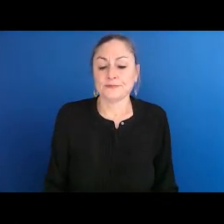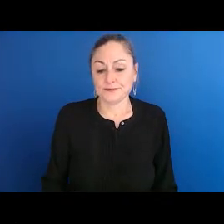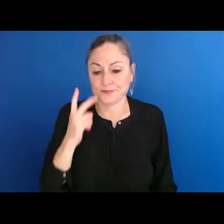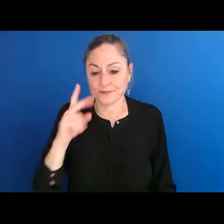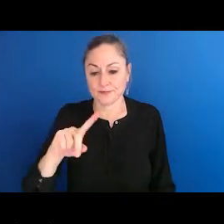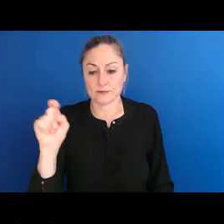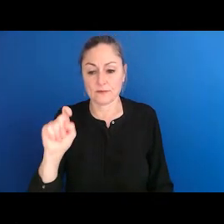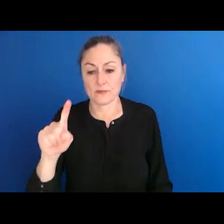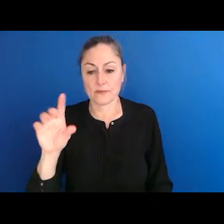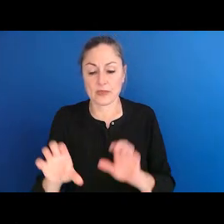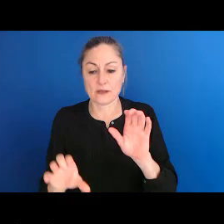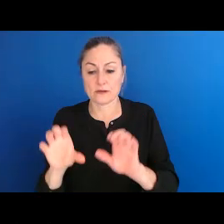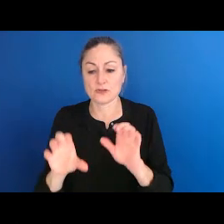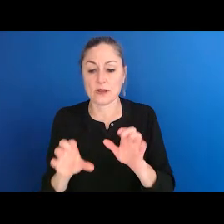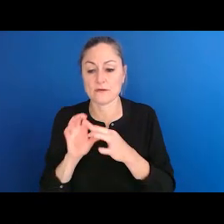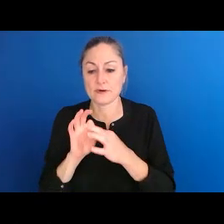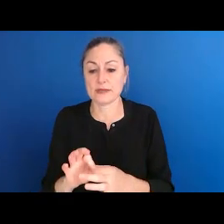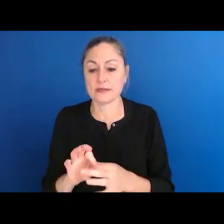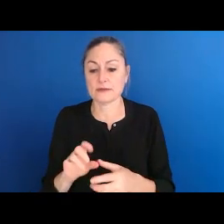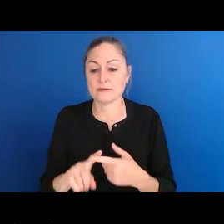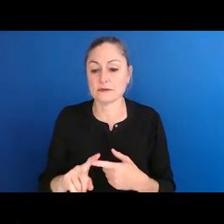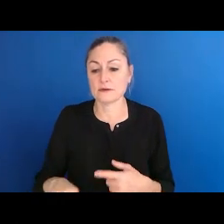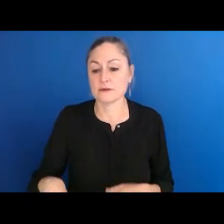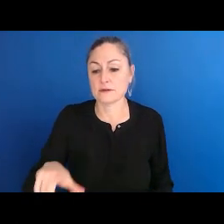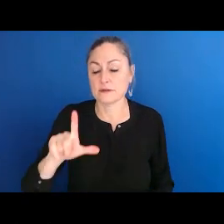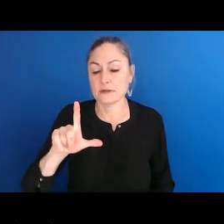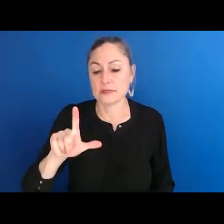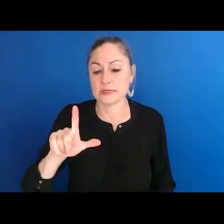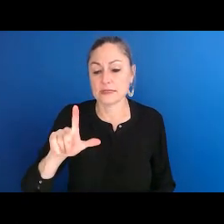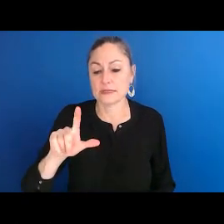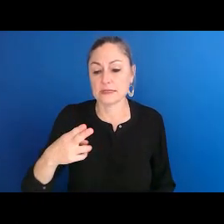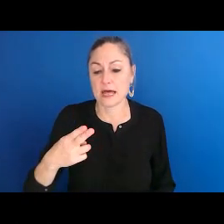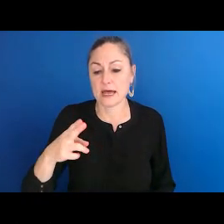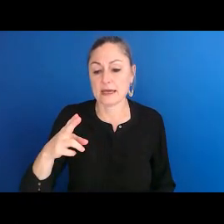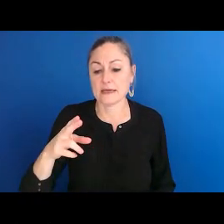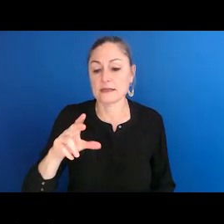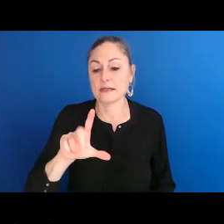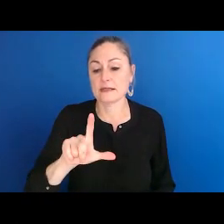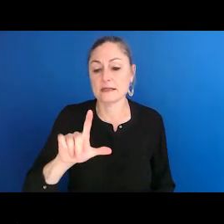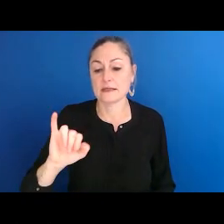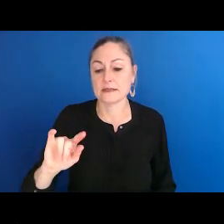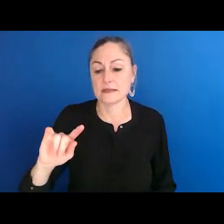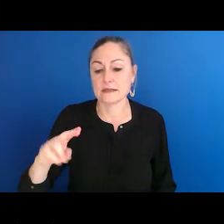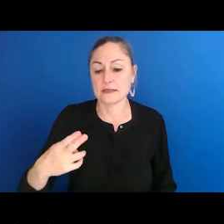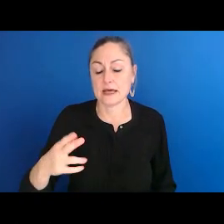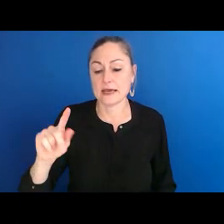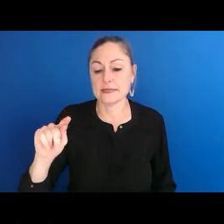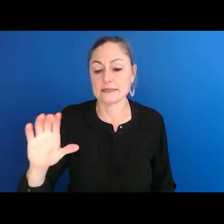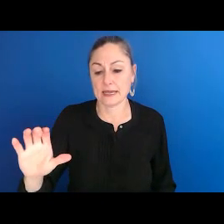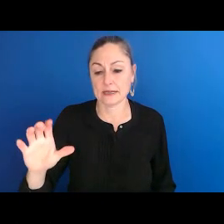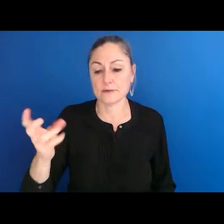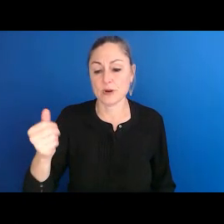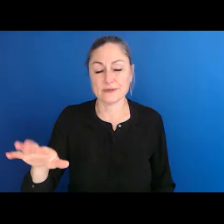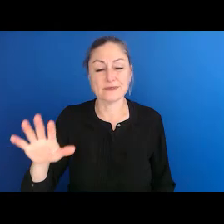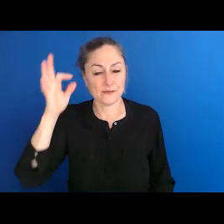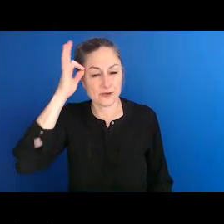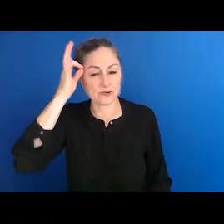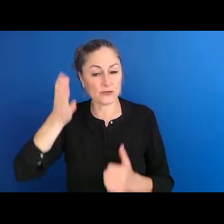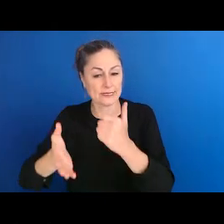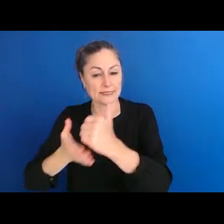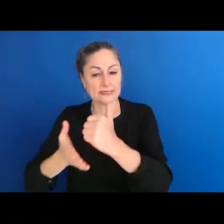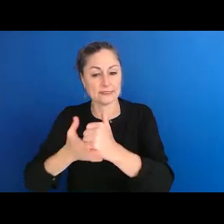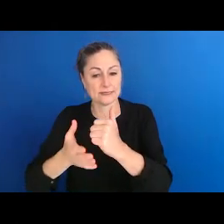chat about whether LIHTC properties would be included, and those are federally assisted properties.